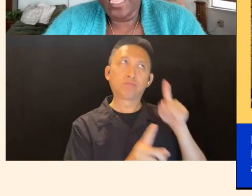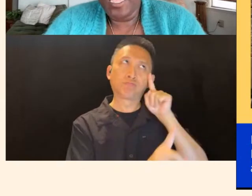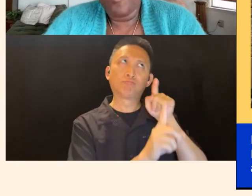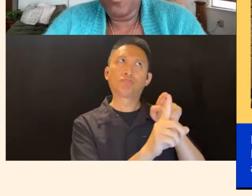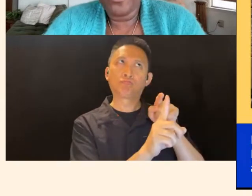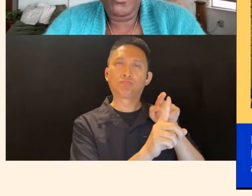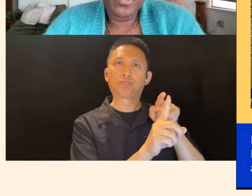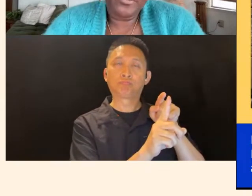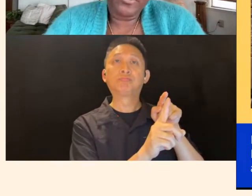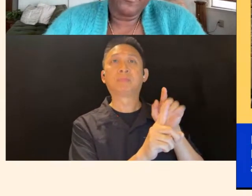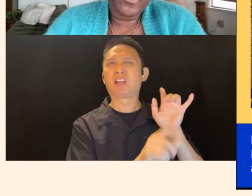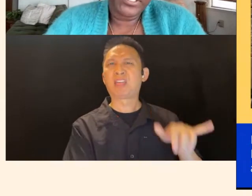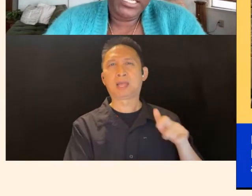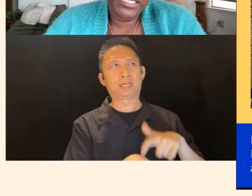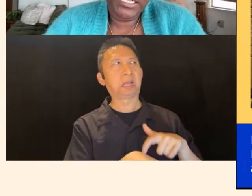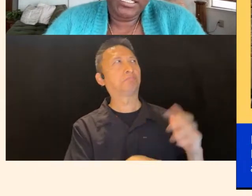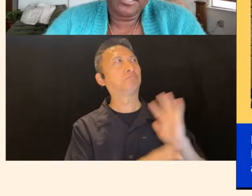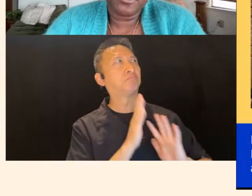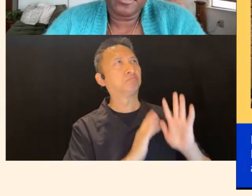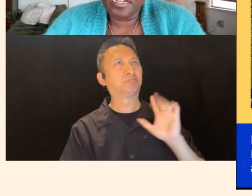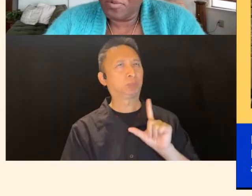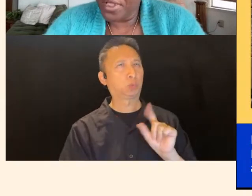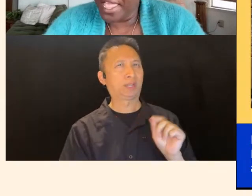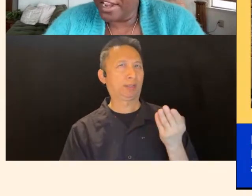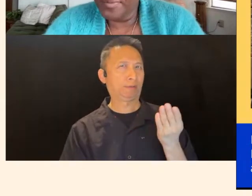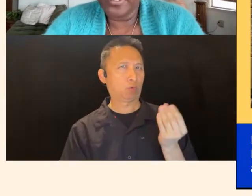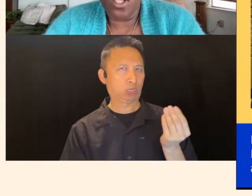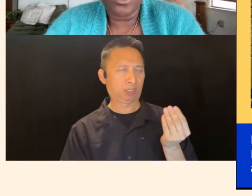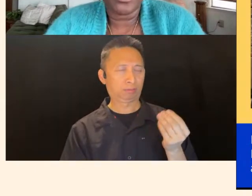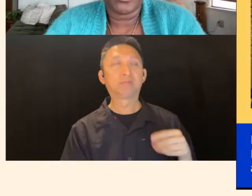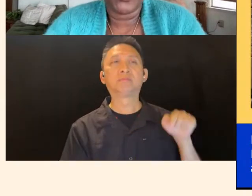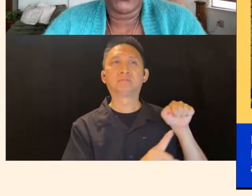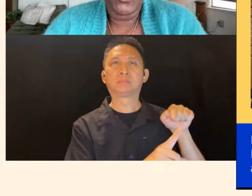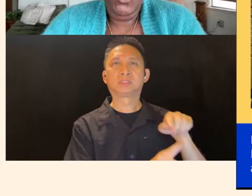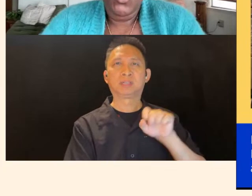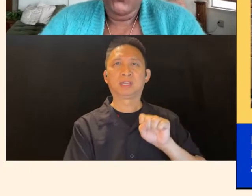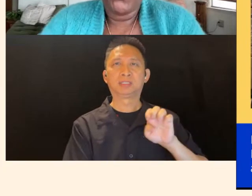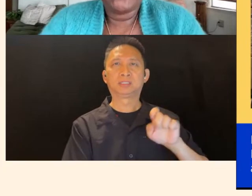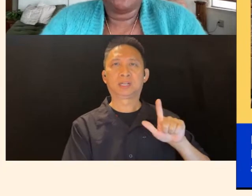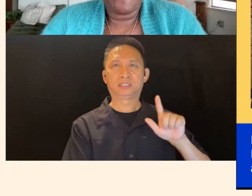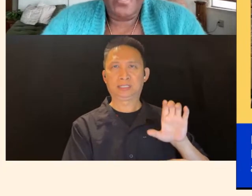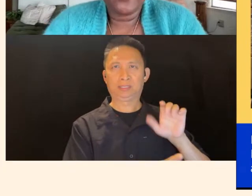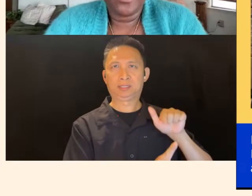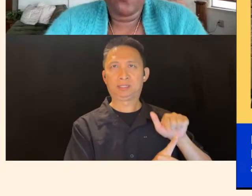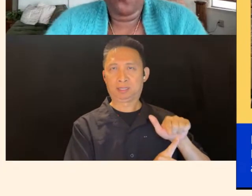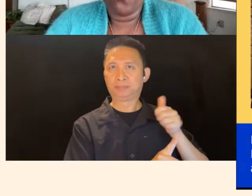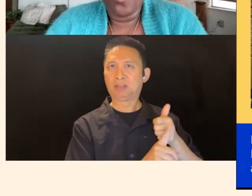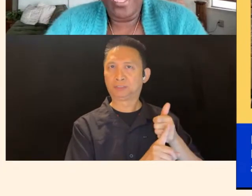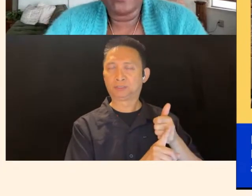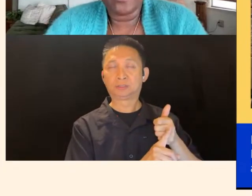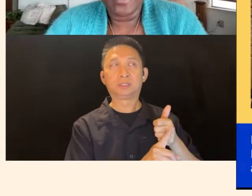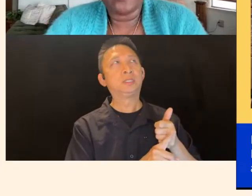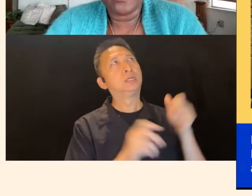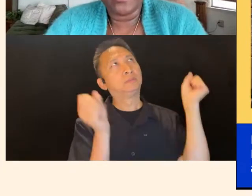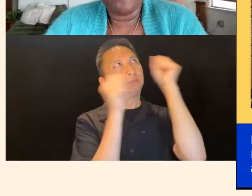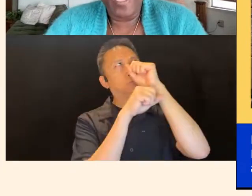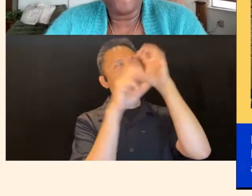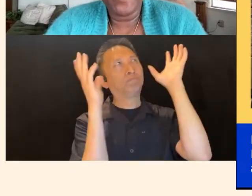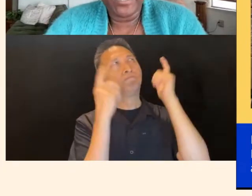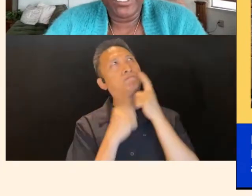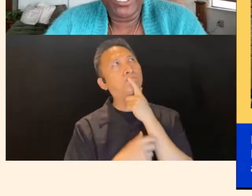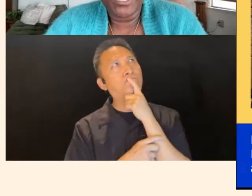At the time, around 2014, the Sustainable Economies Law Center was imagining as